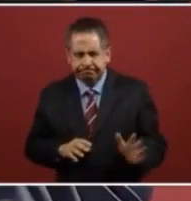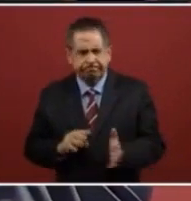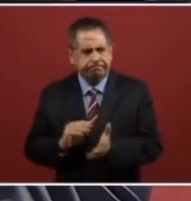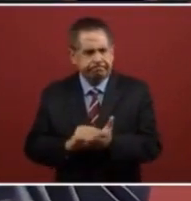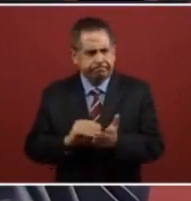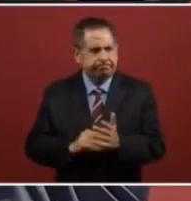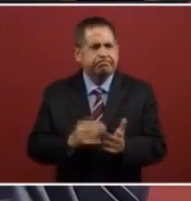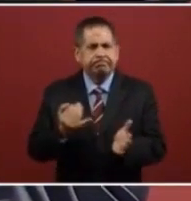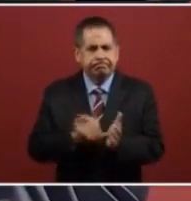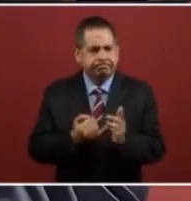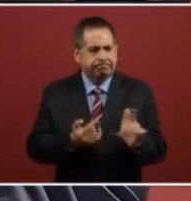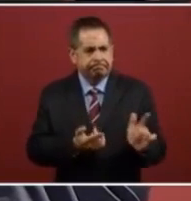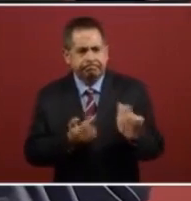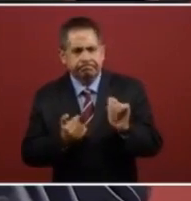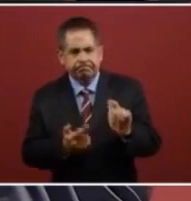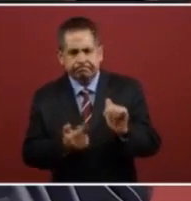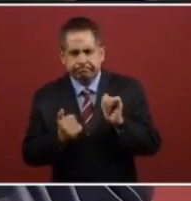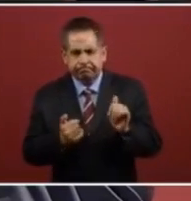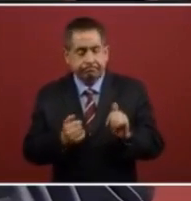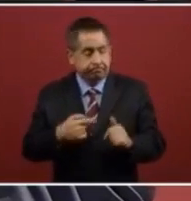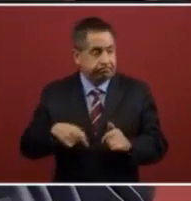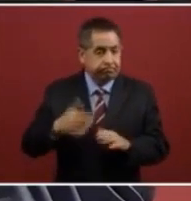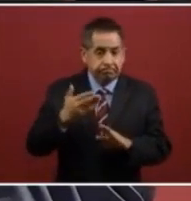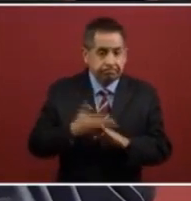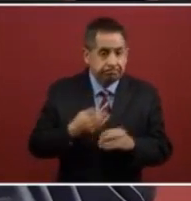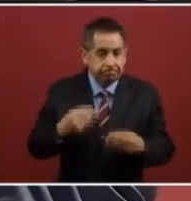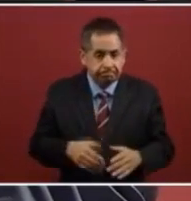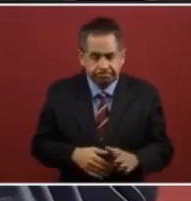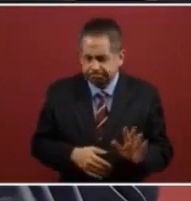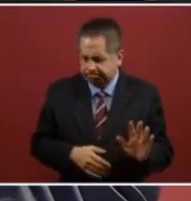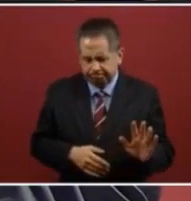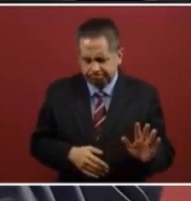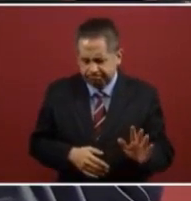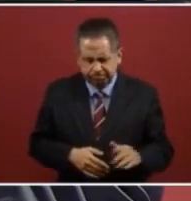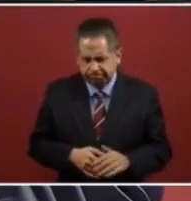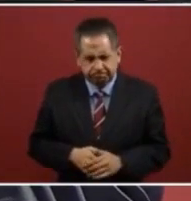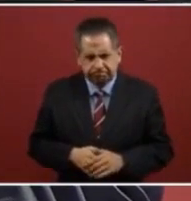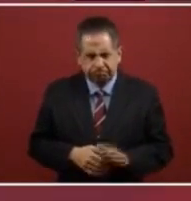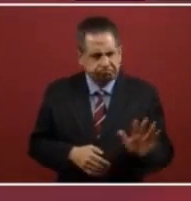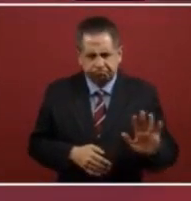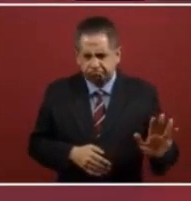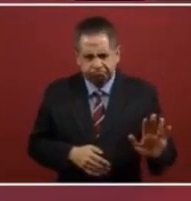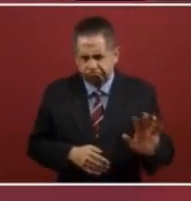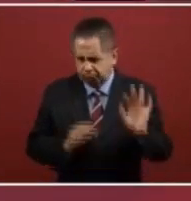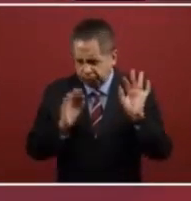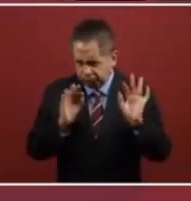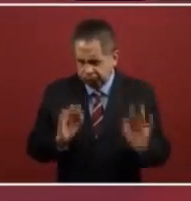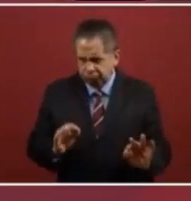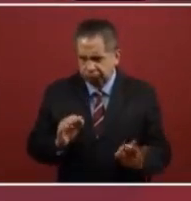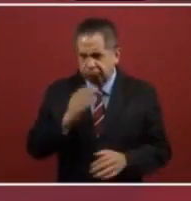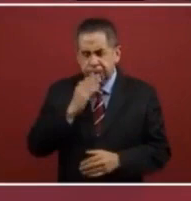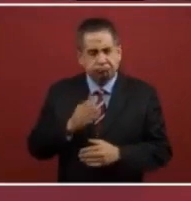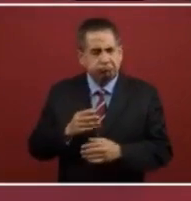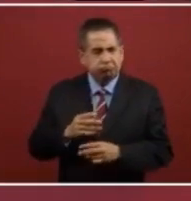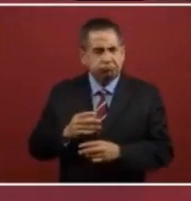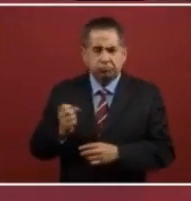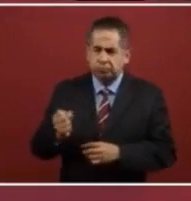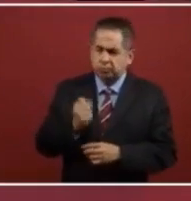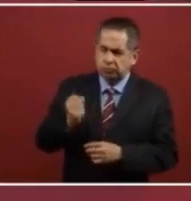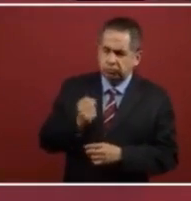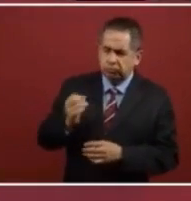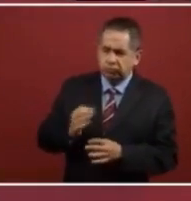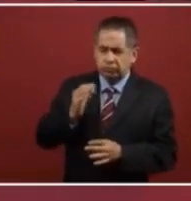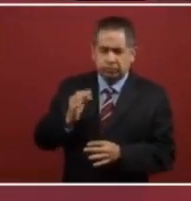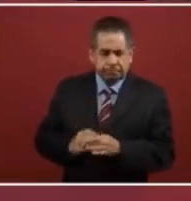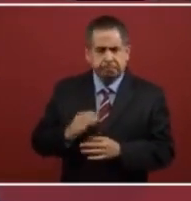that que iba a they afectar it was predicted that it would a la affect hacienda pública. that Nada de eso ha the sucedido. people. But he says none of those